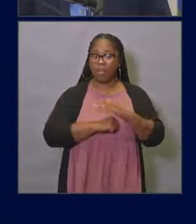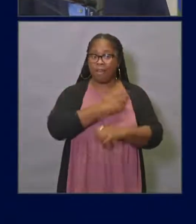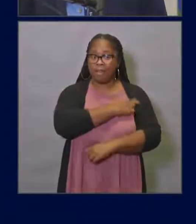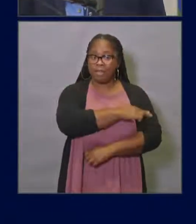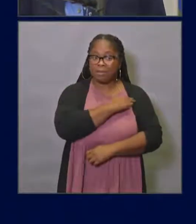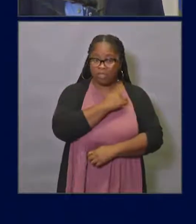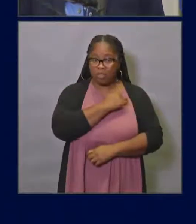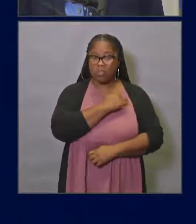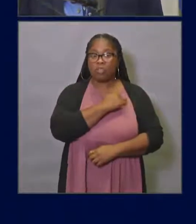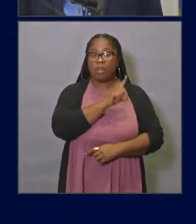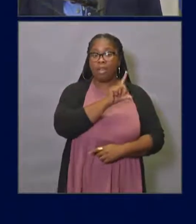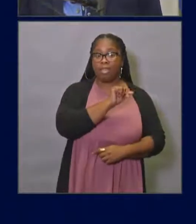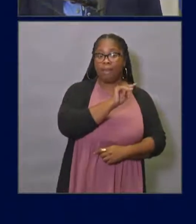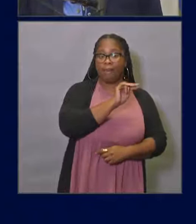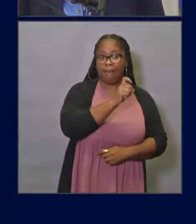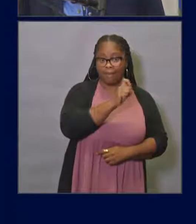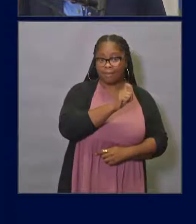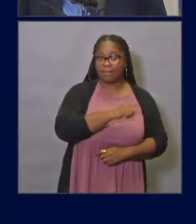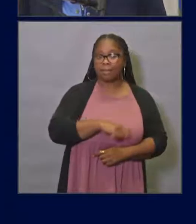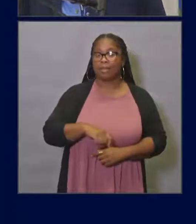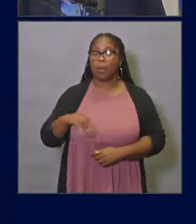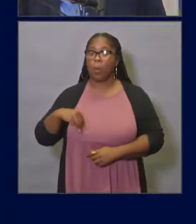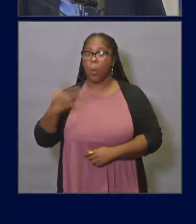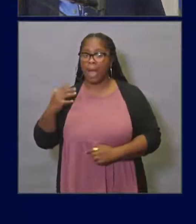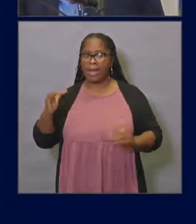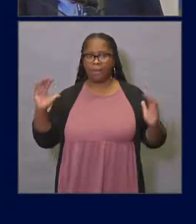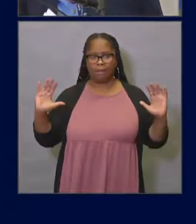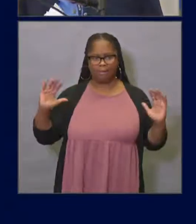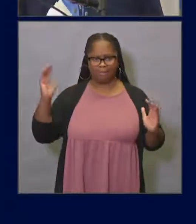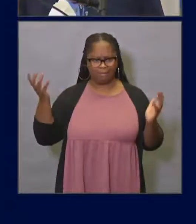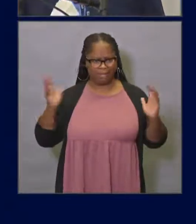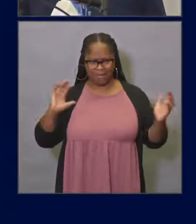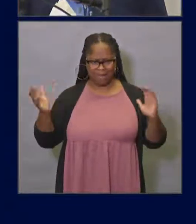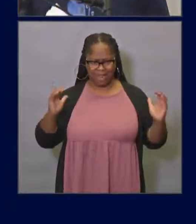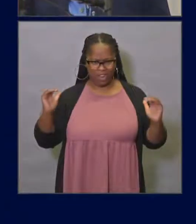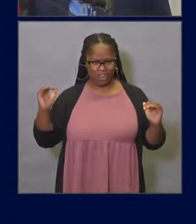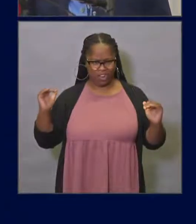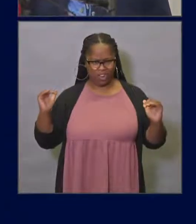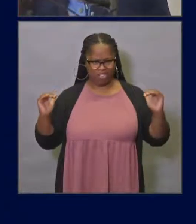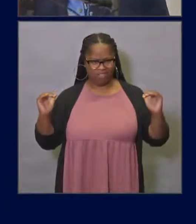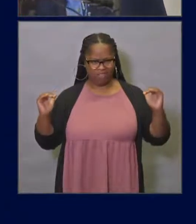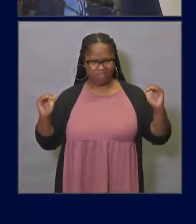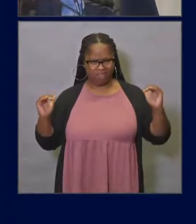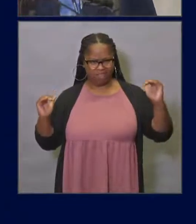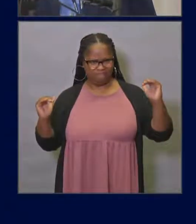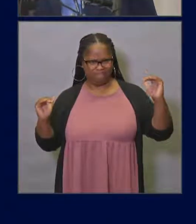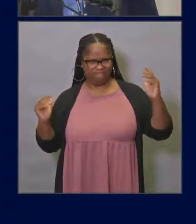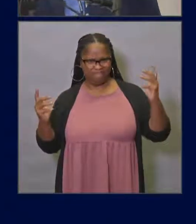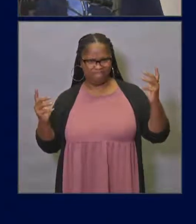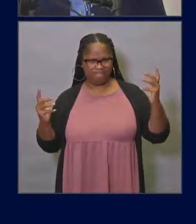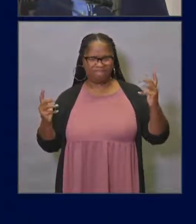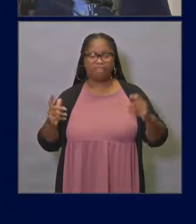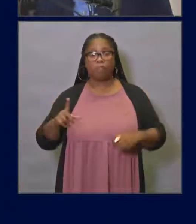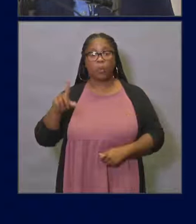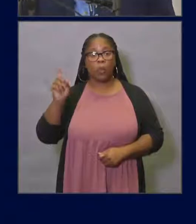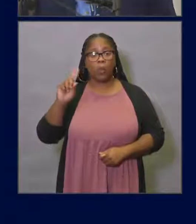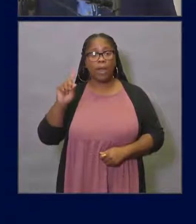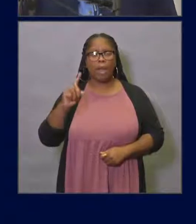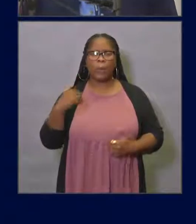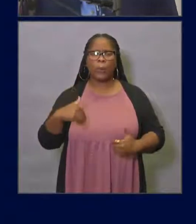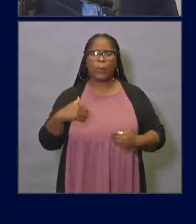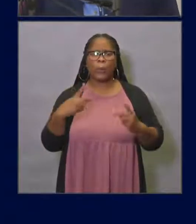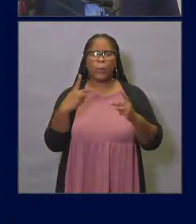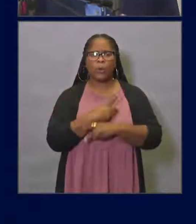rates between Latinx residents and our white residents. For areas in LA County that have high rates of